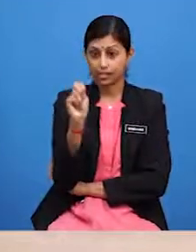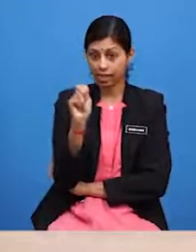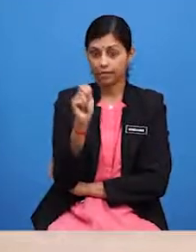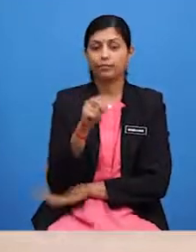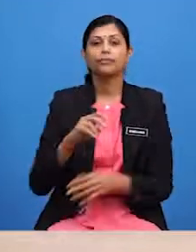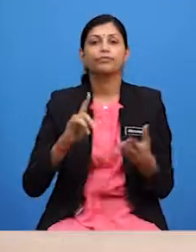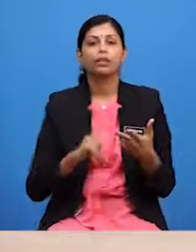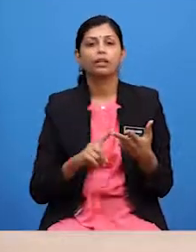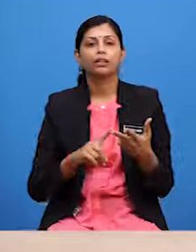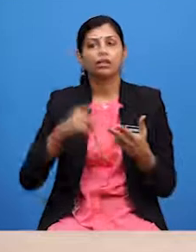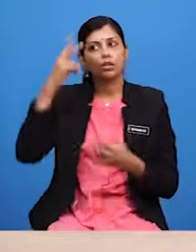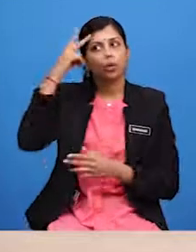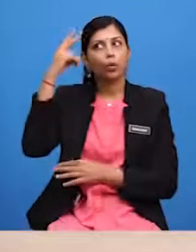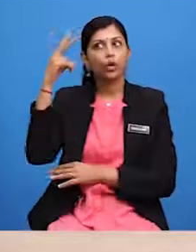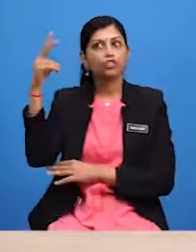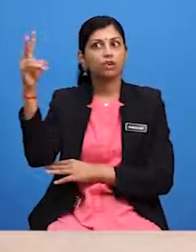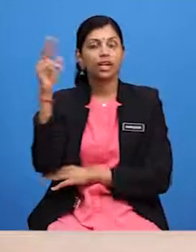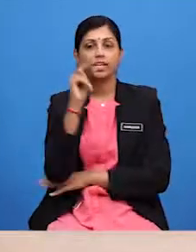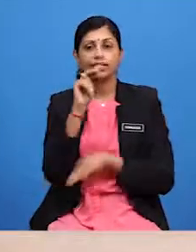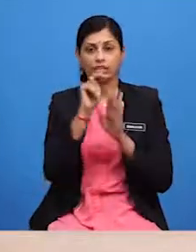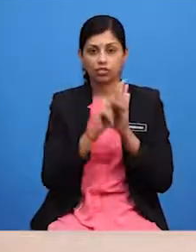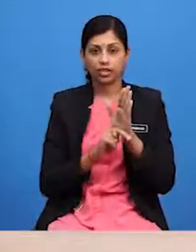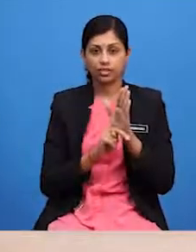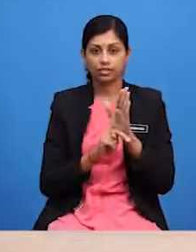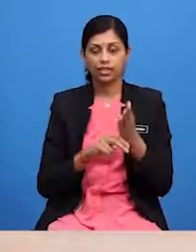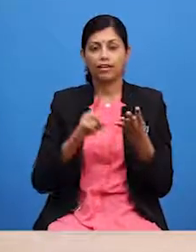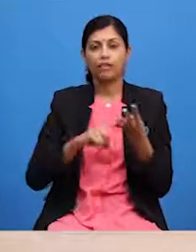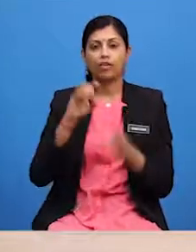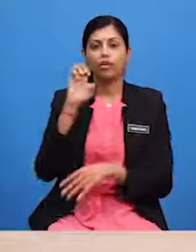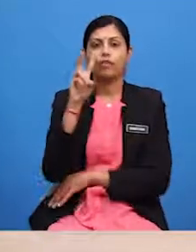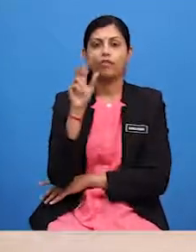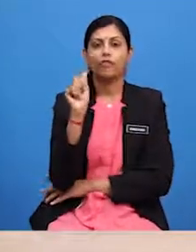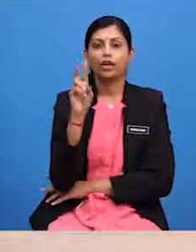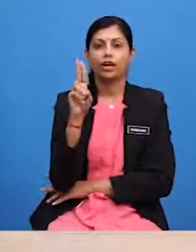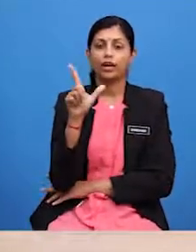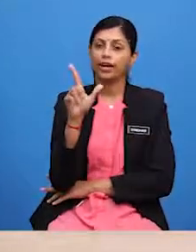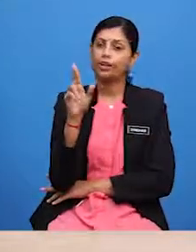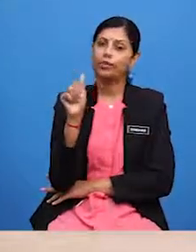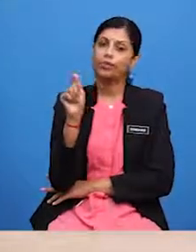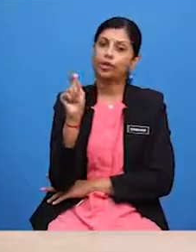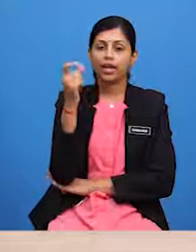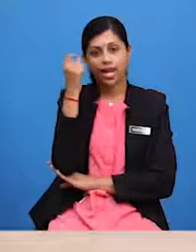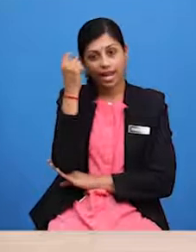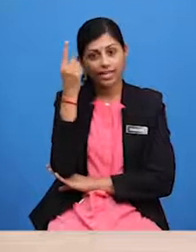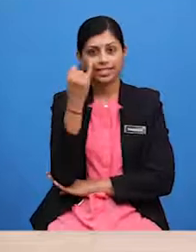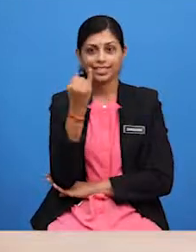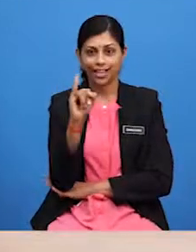3. Visualization. And 4. Evaluate understanding.